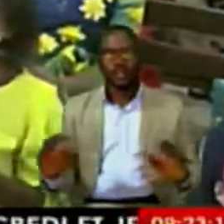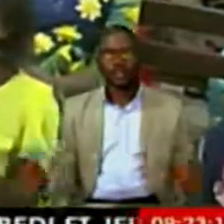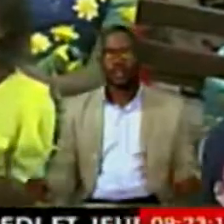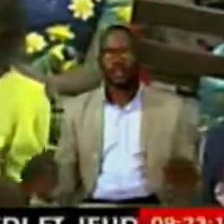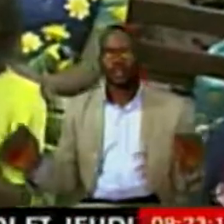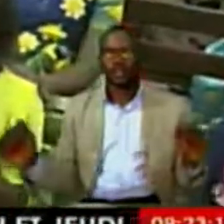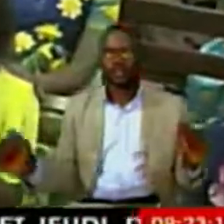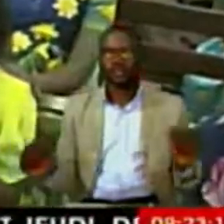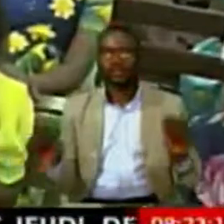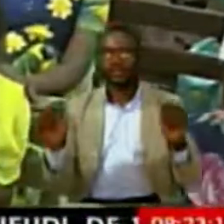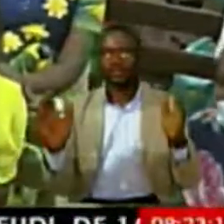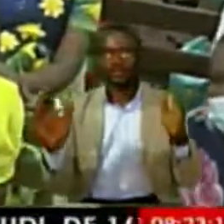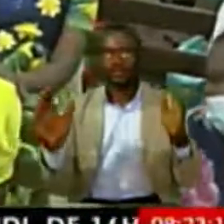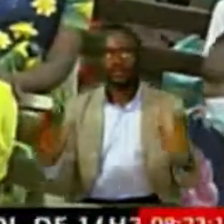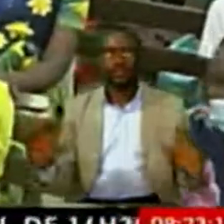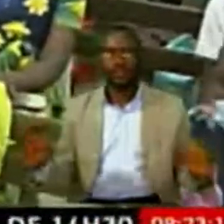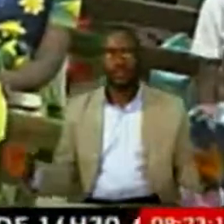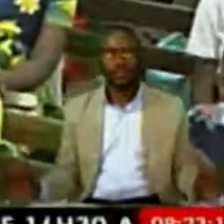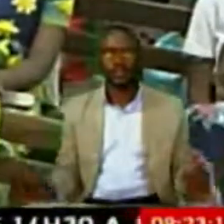Hallelujah.